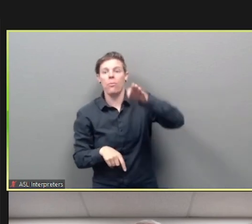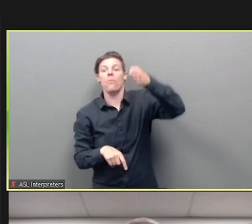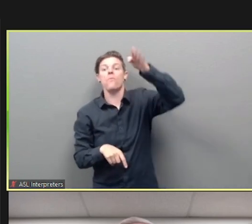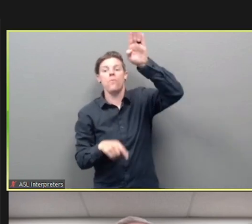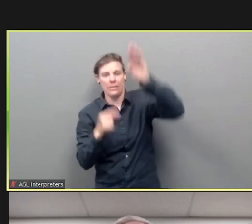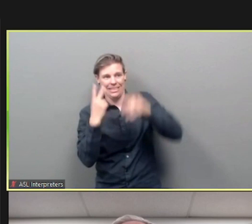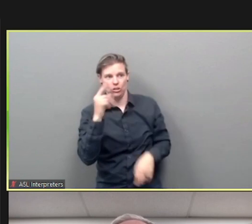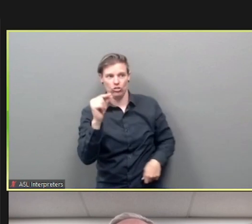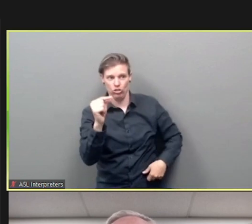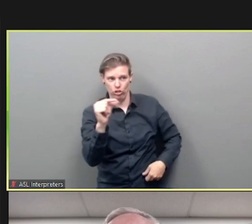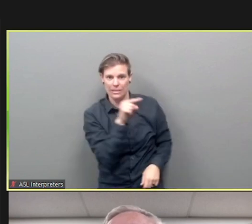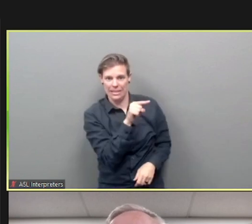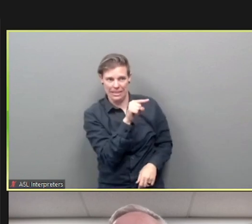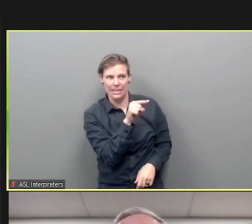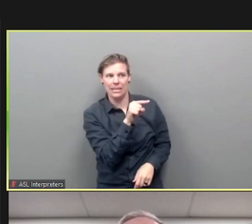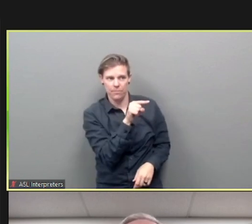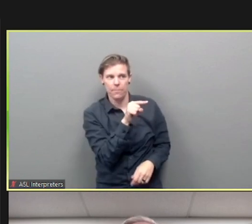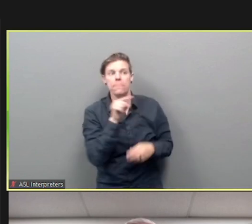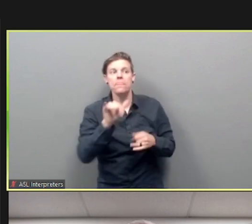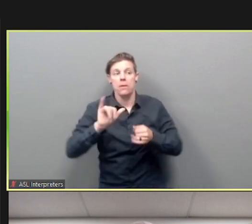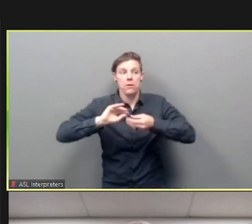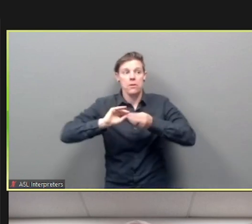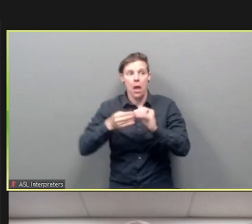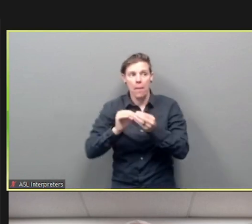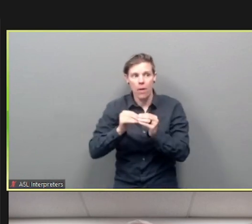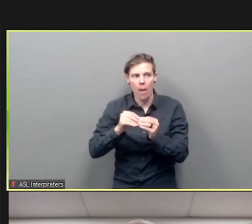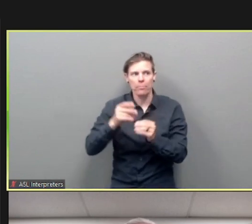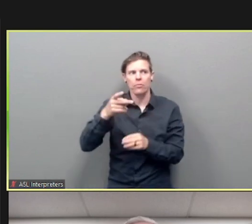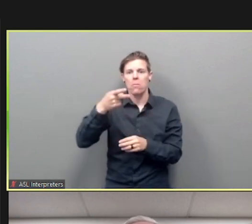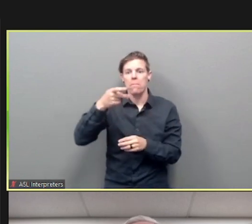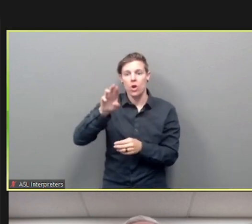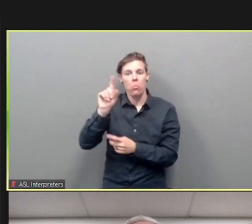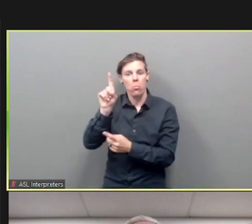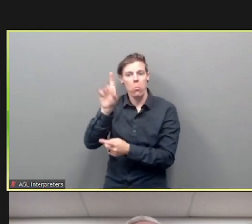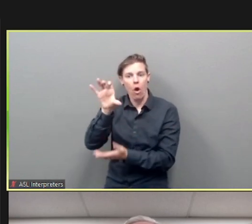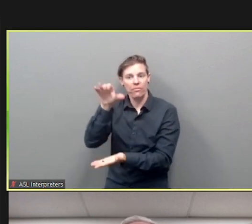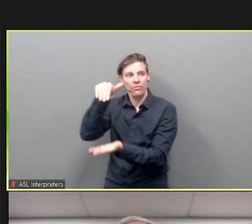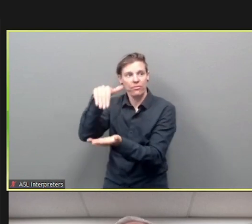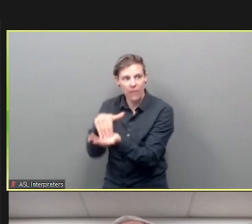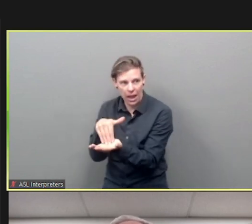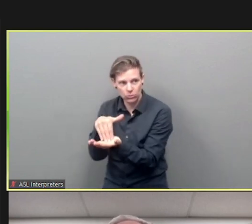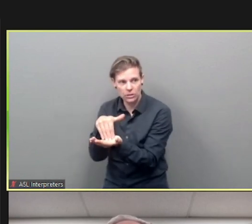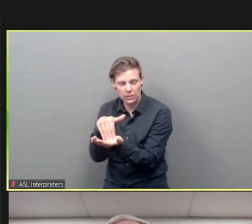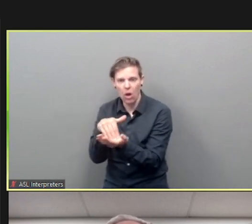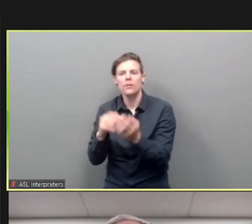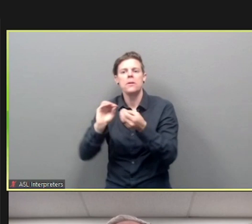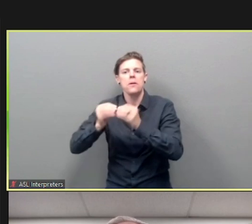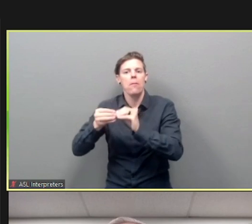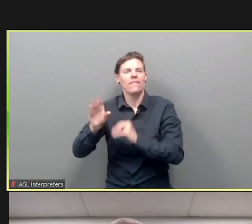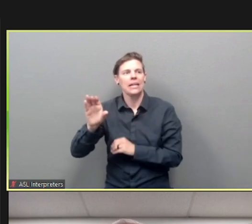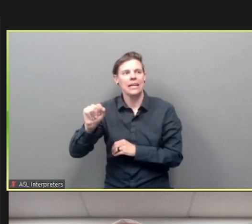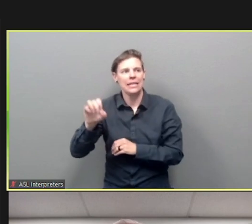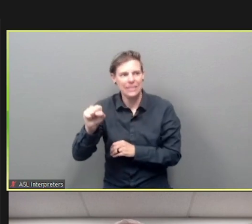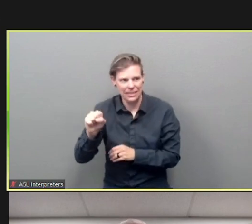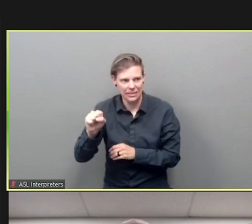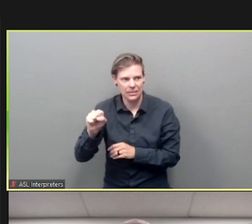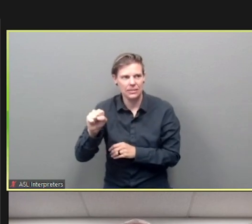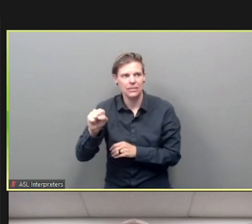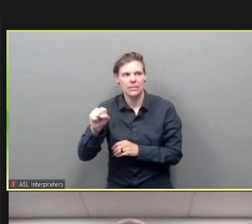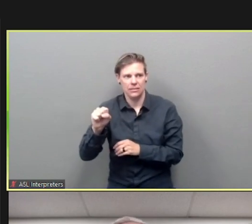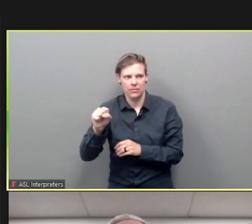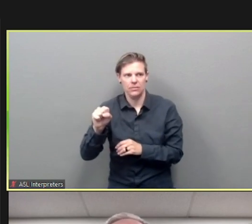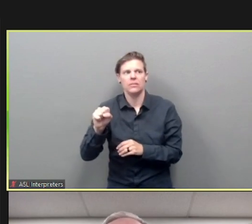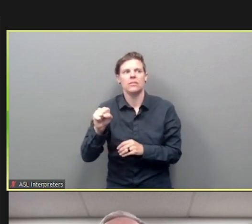number of cases per 100,000, or your chances of, getting COVID if you're unvaccinated, with